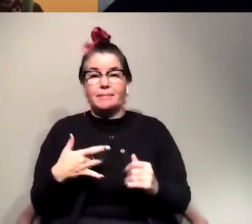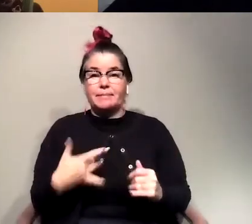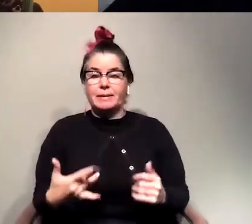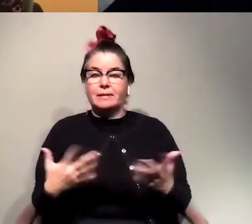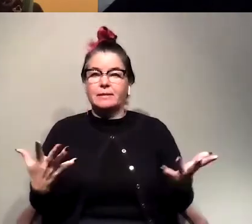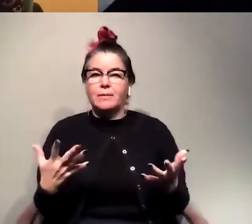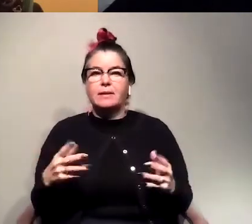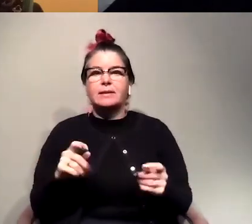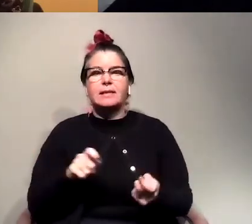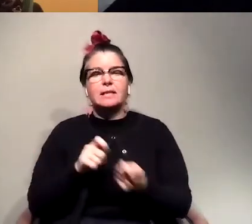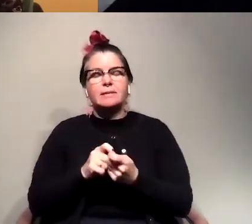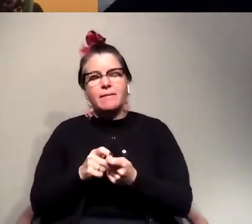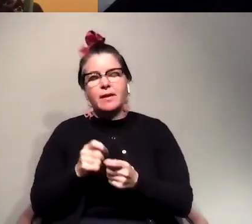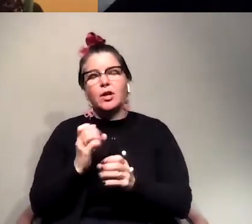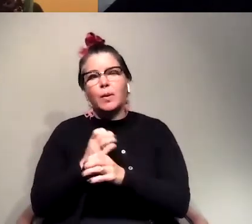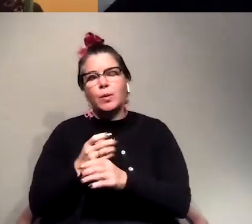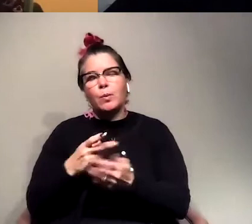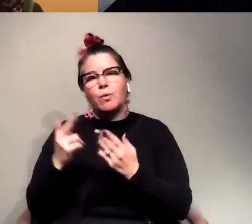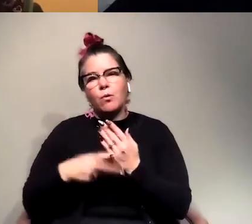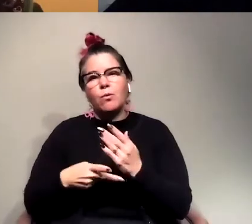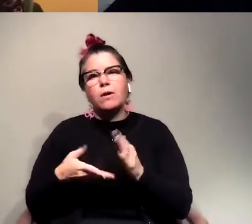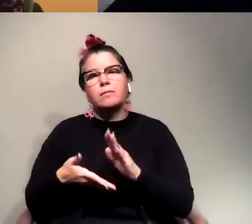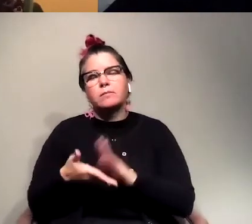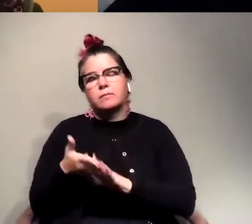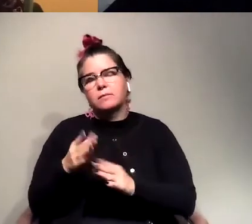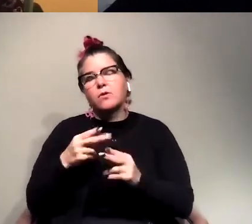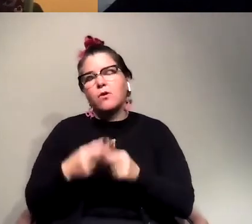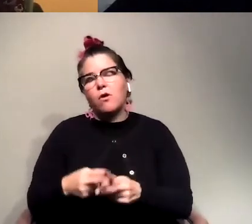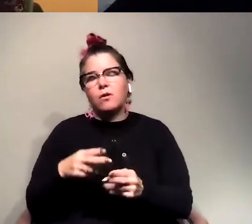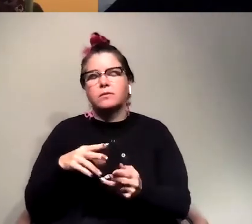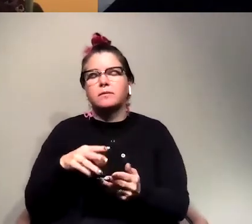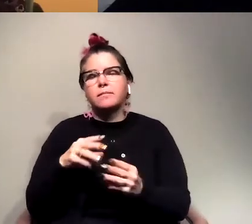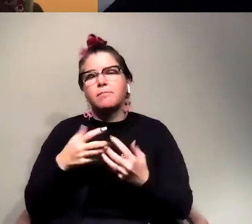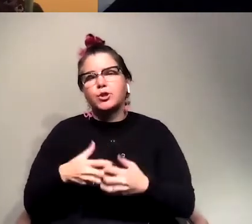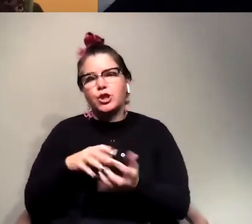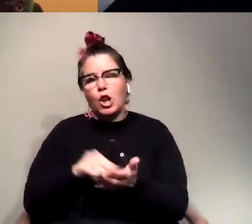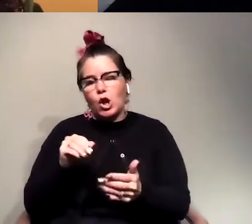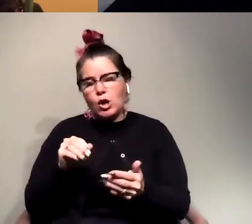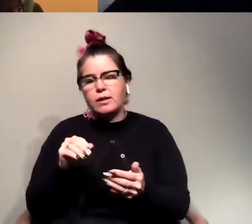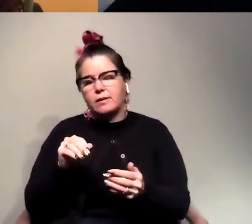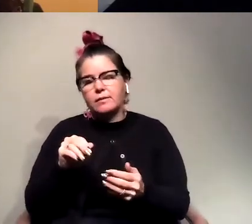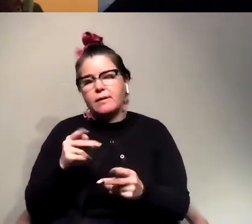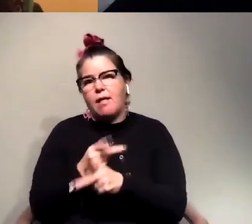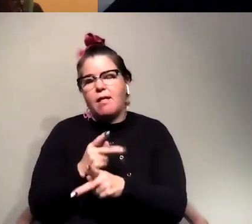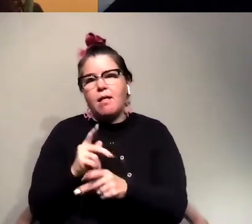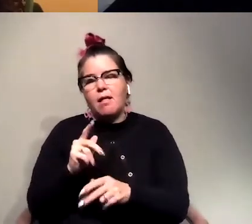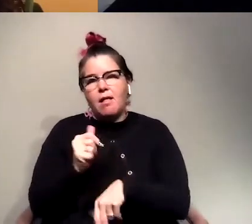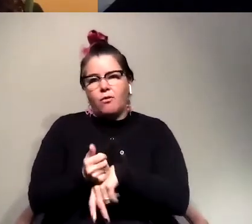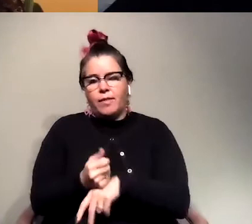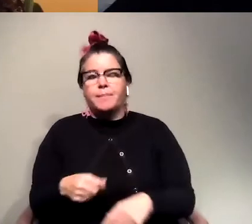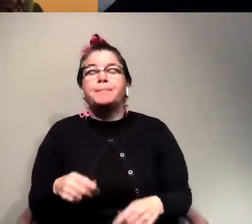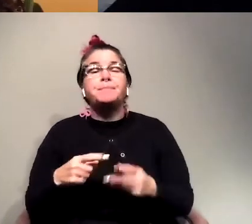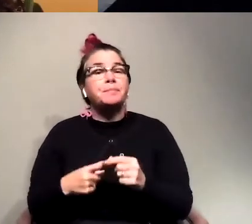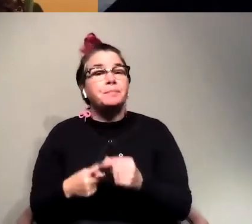specific kind of computer program called a machine learning algorithm. And what's special about machine